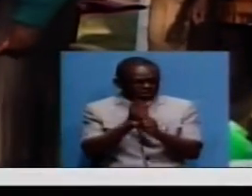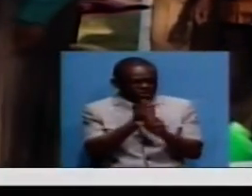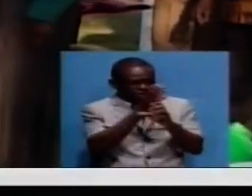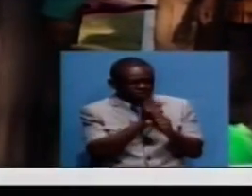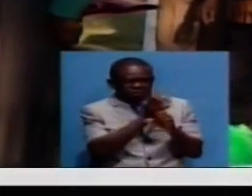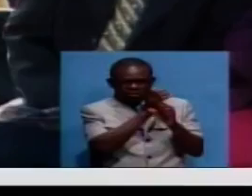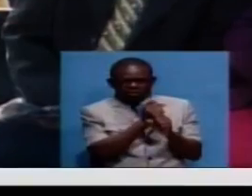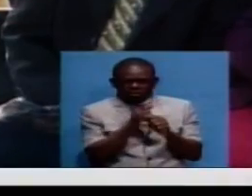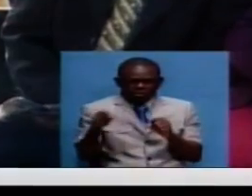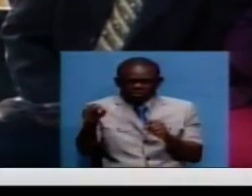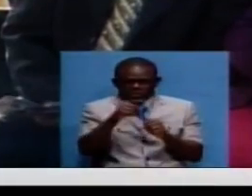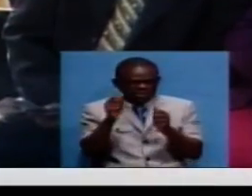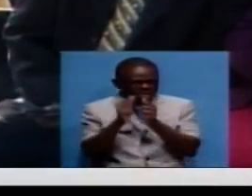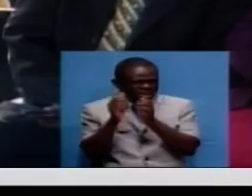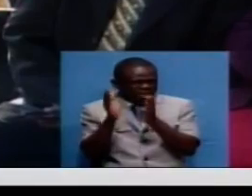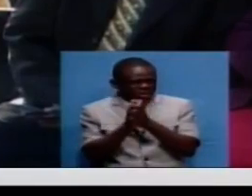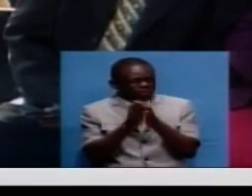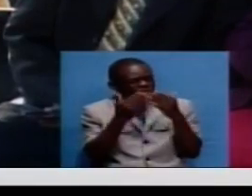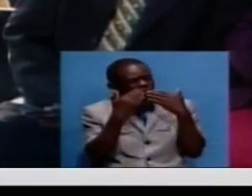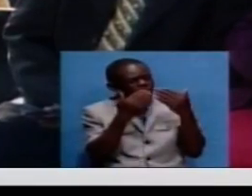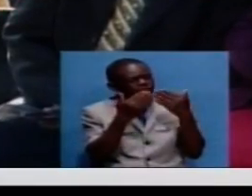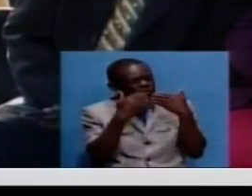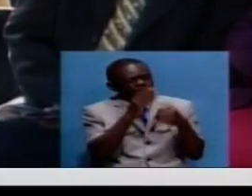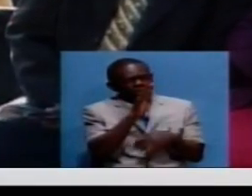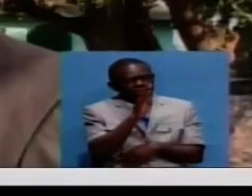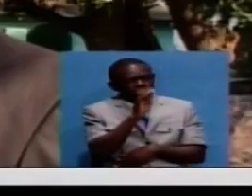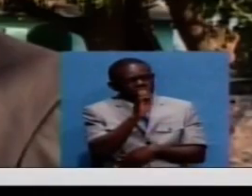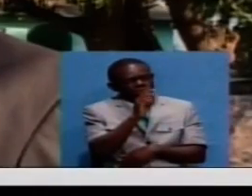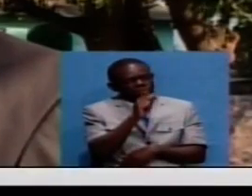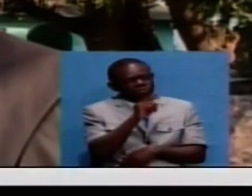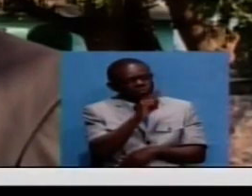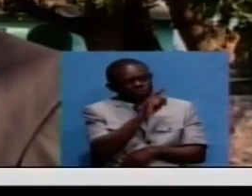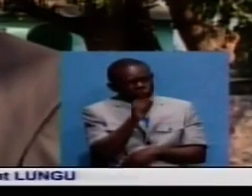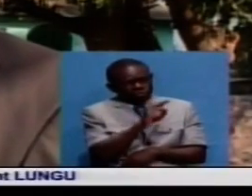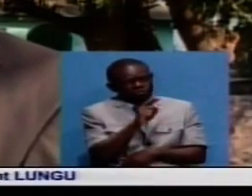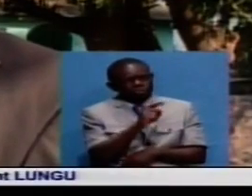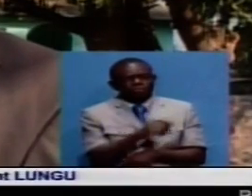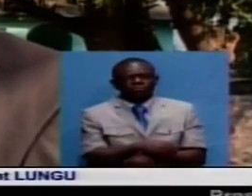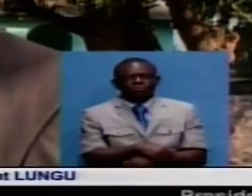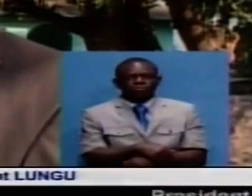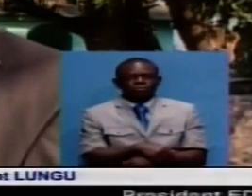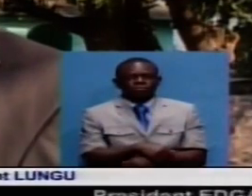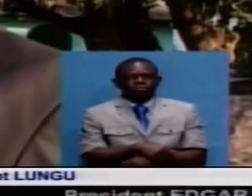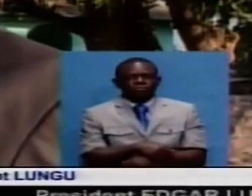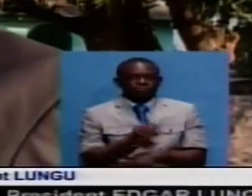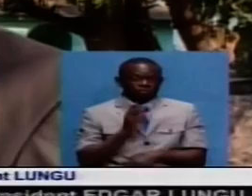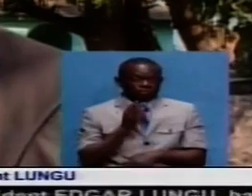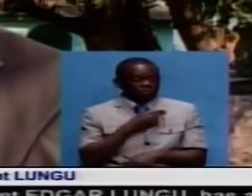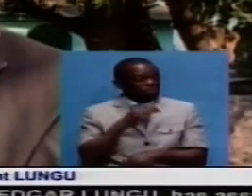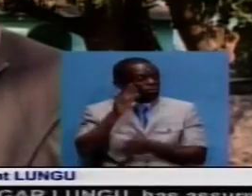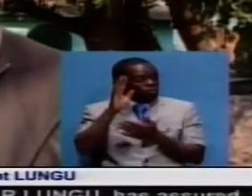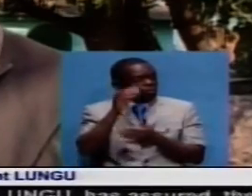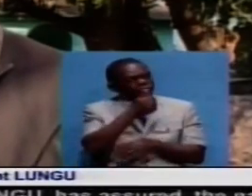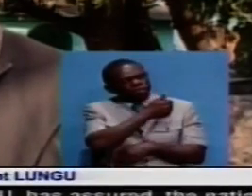gesture. We hope and believe that the same gesture will be extended to other districts within